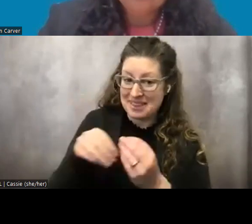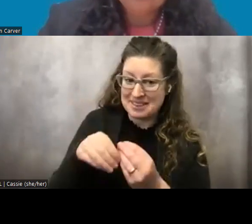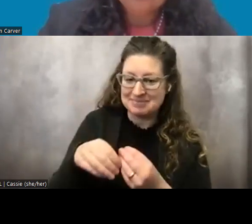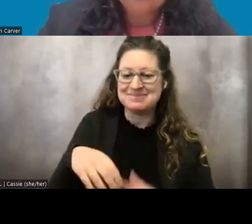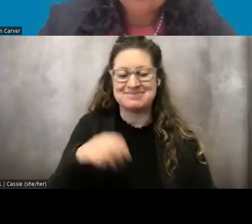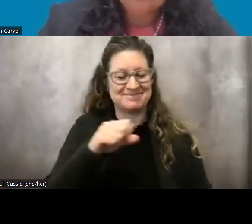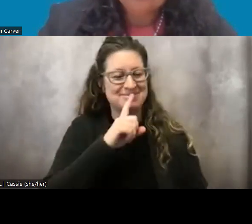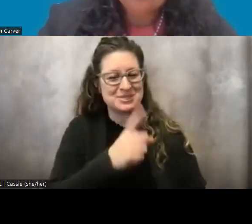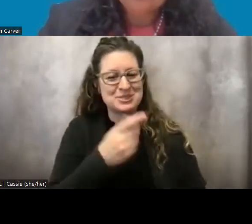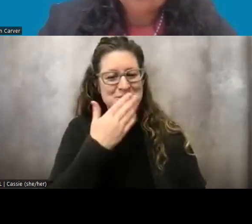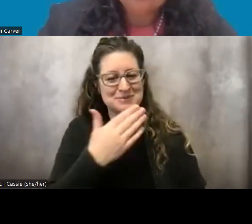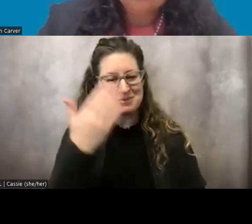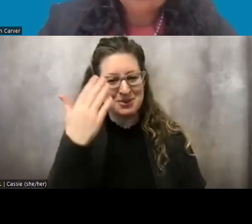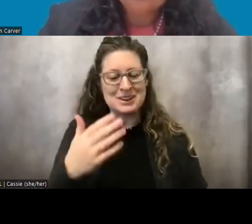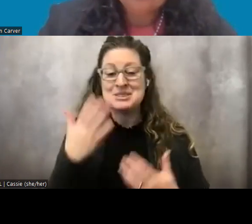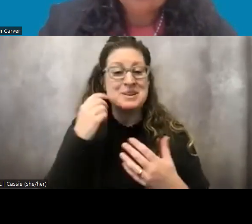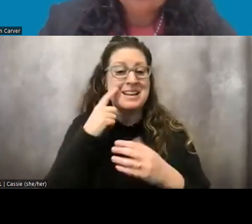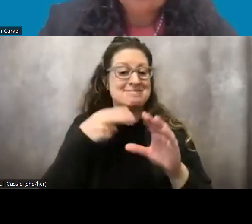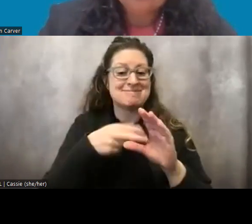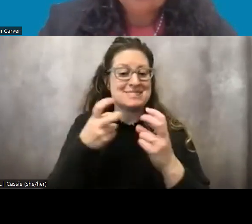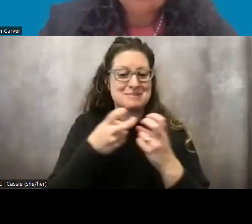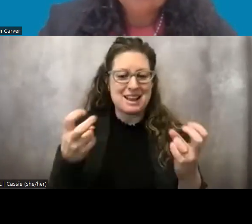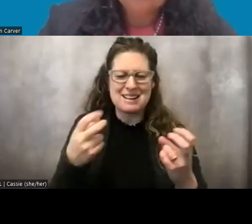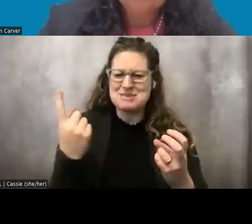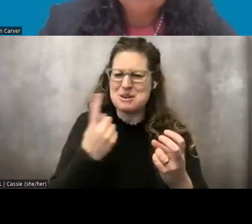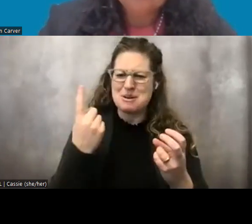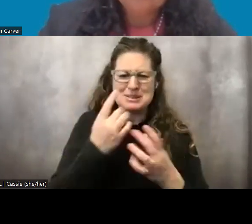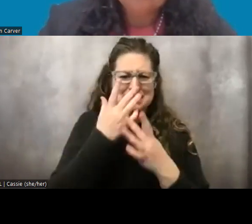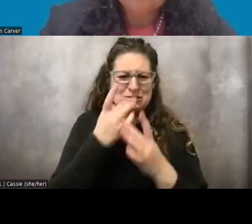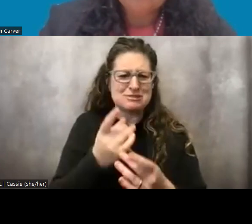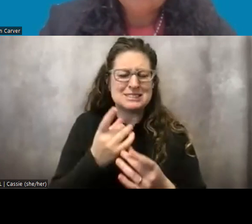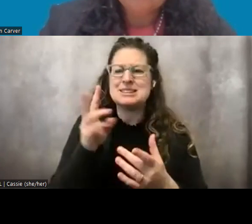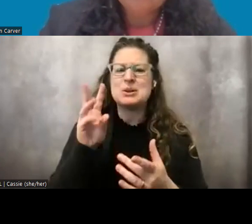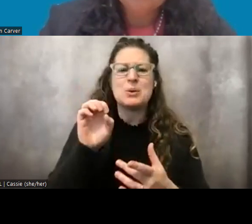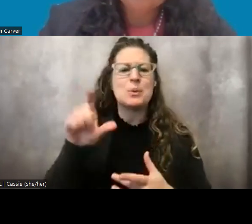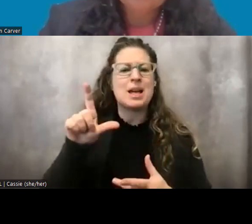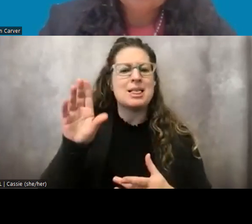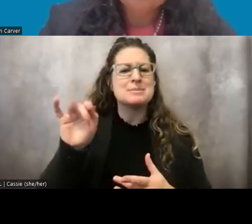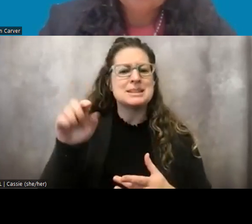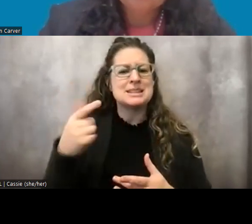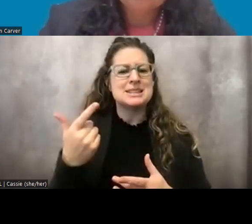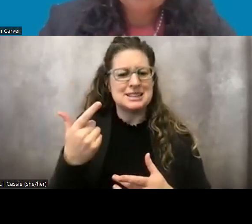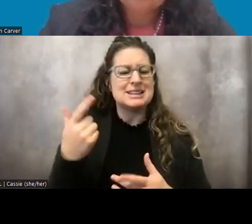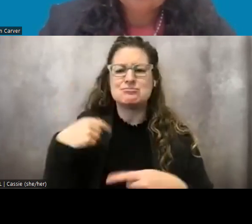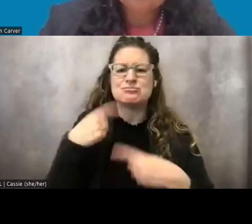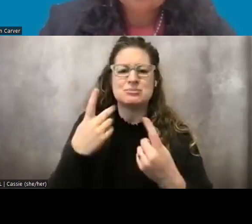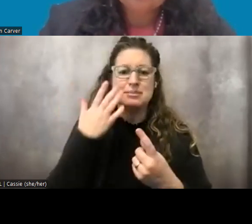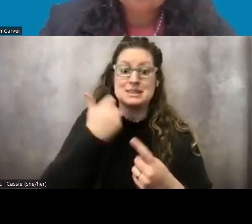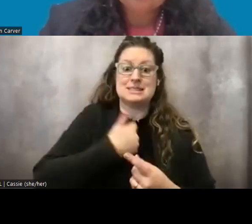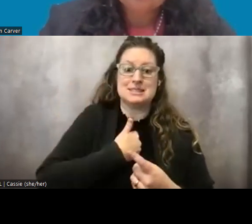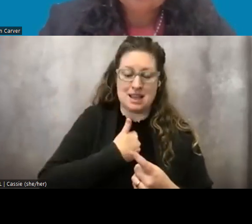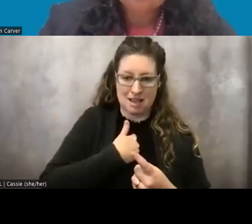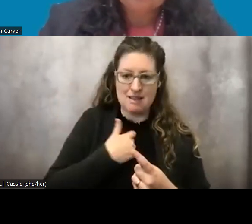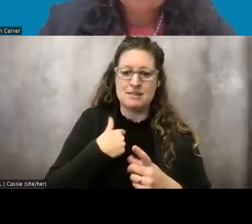what drew me to this panel, I've been interested in well-being ever since going through my own chronic illness episodes over a decade